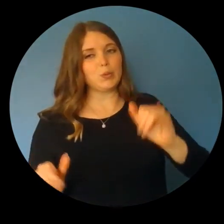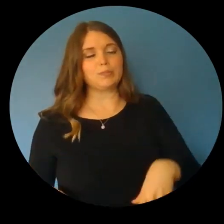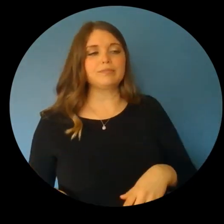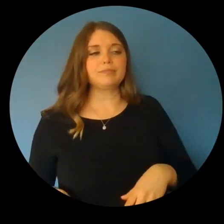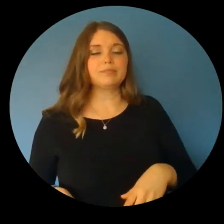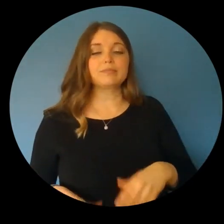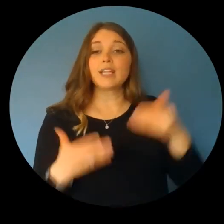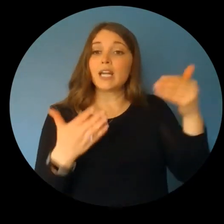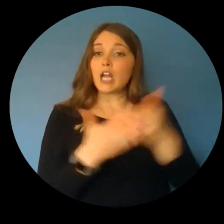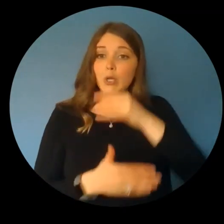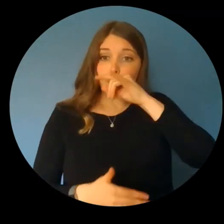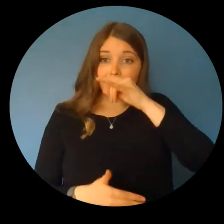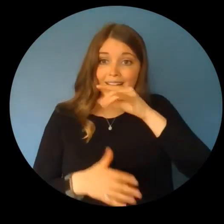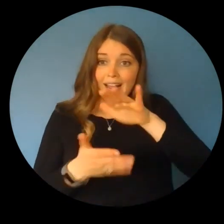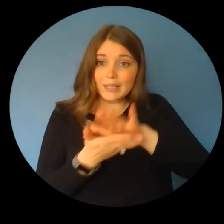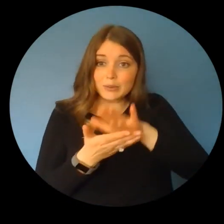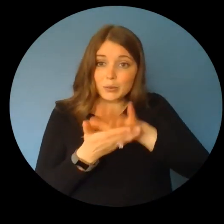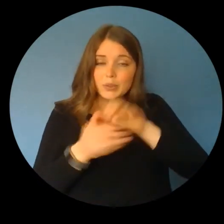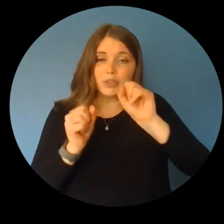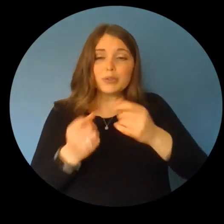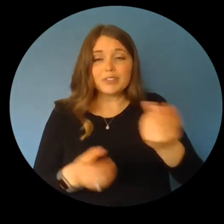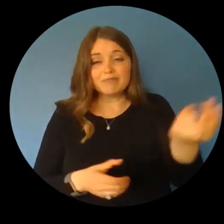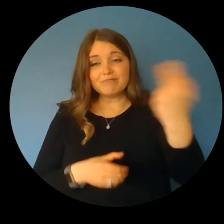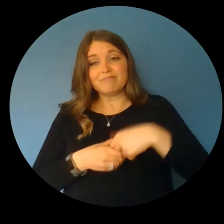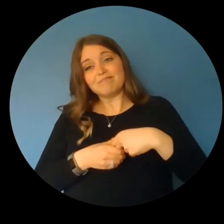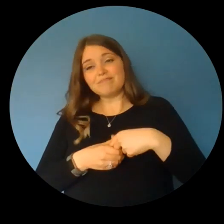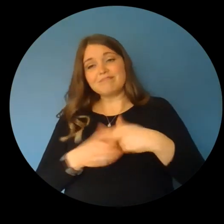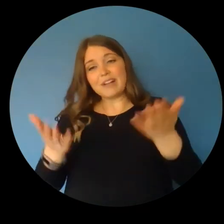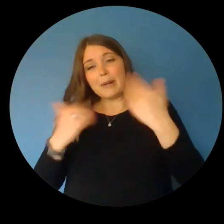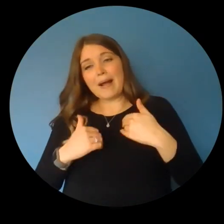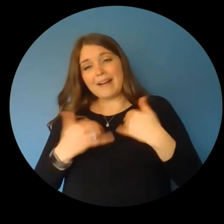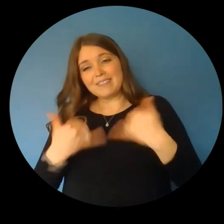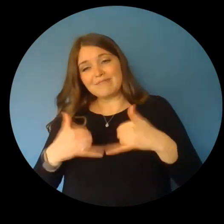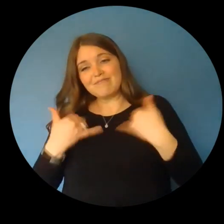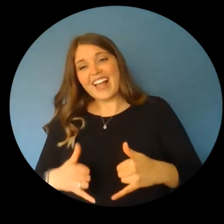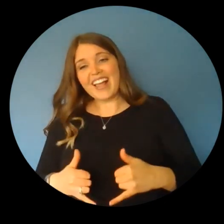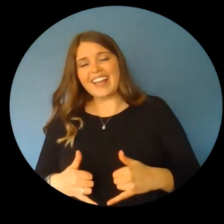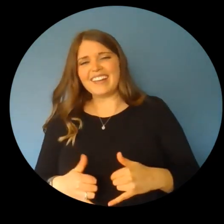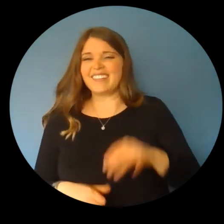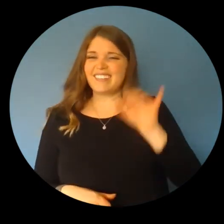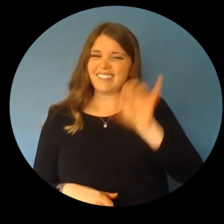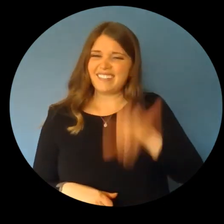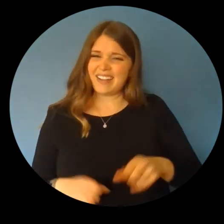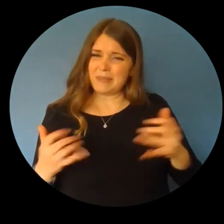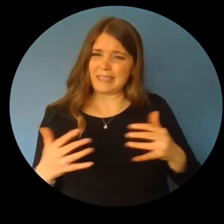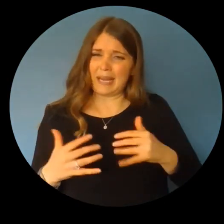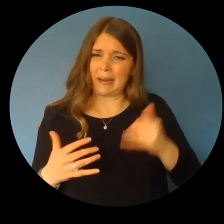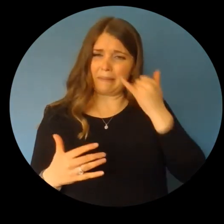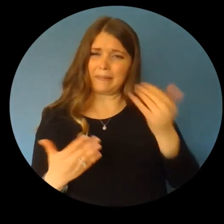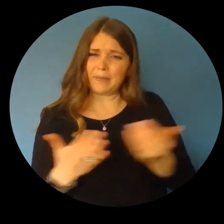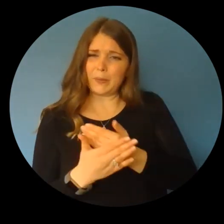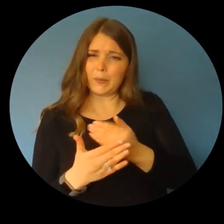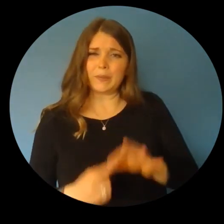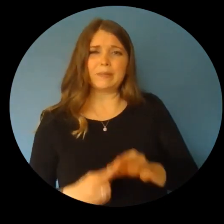you. Because you know what? When you're a new kid at school, sometimes it's scary, isn't it? Especially if you don't have any friends.